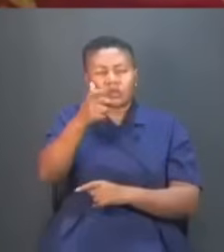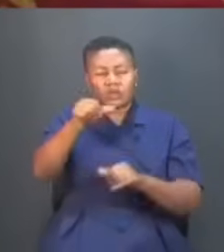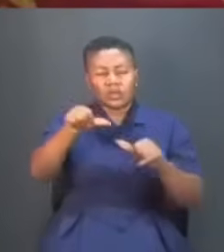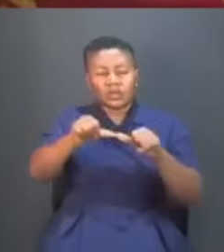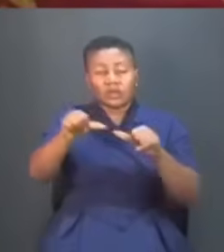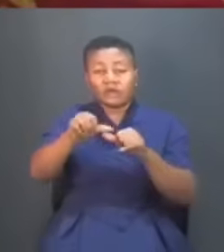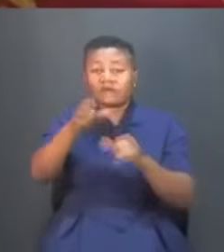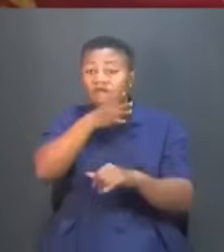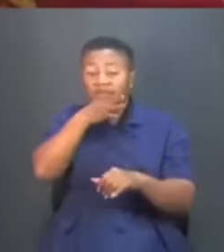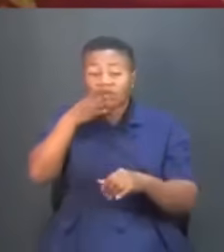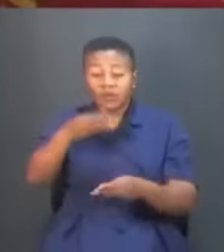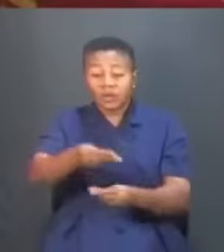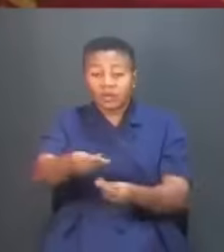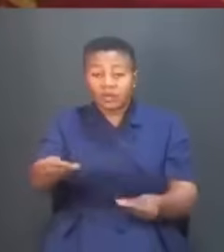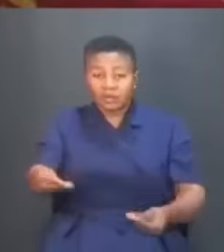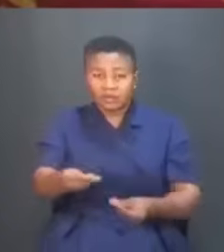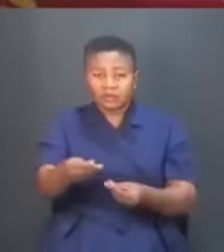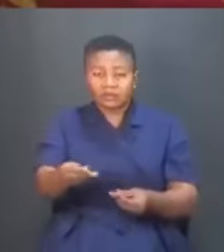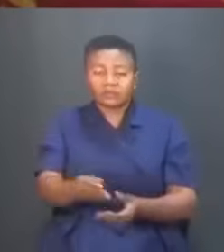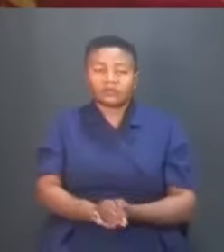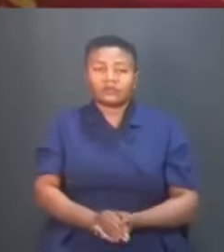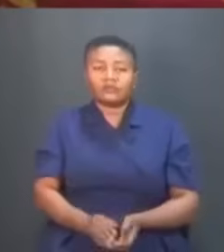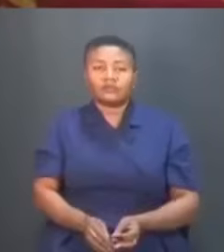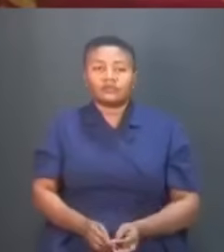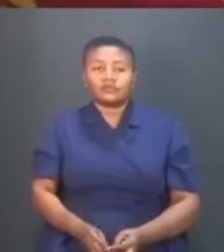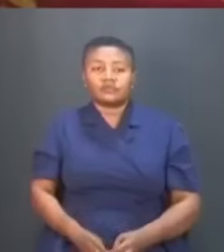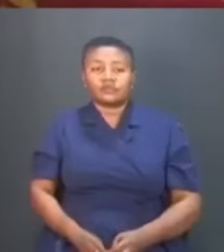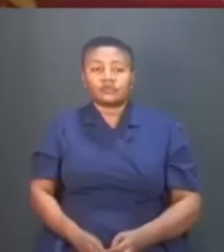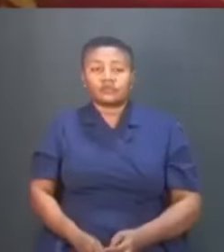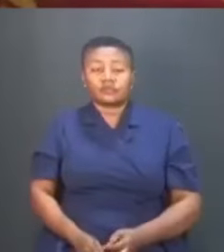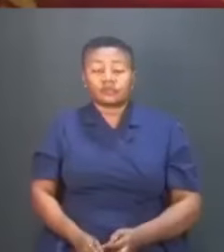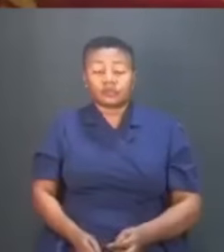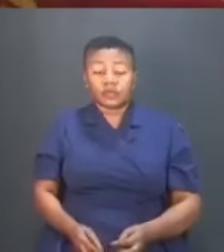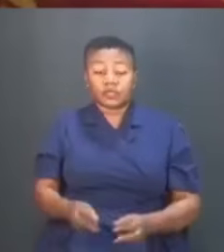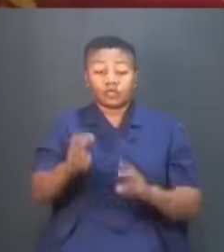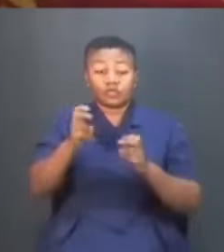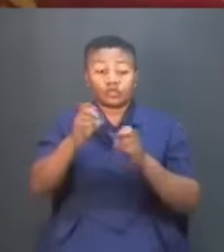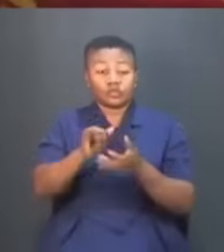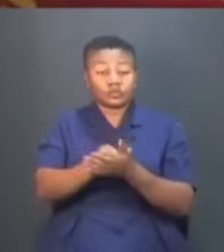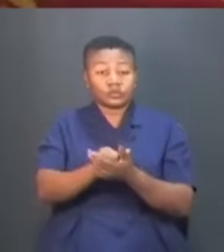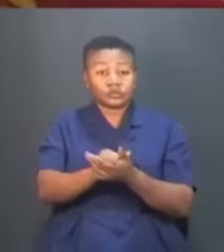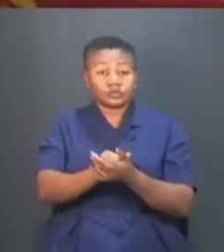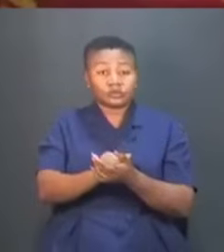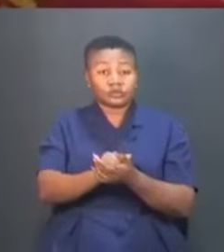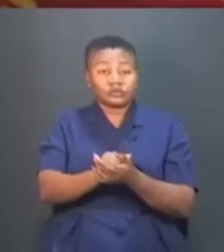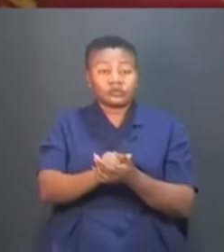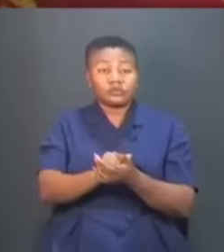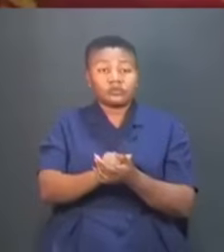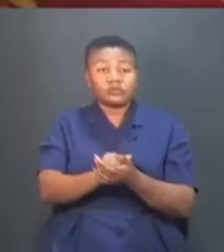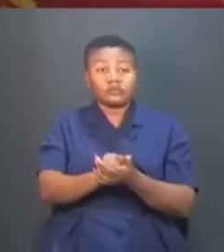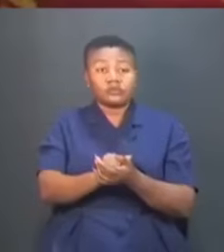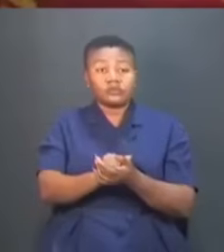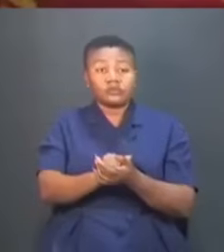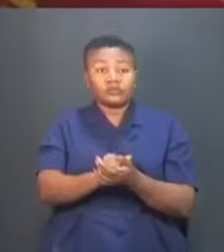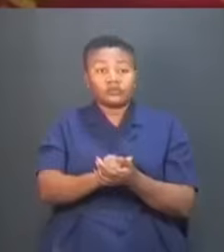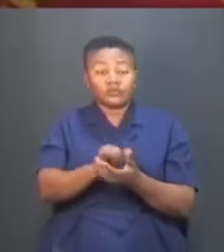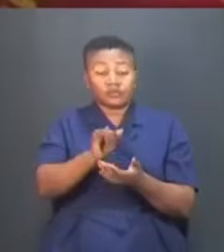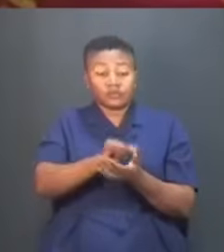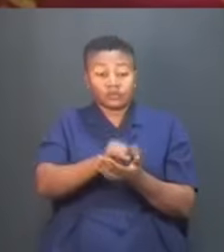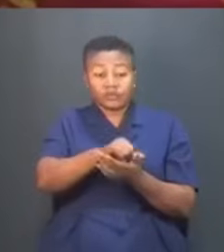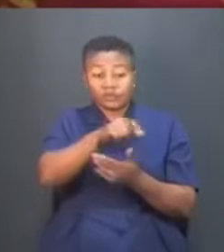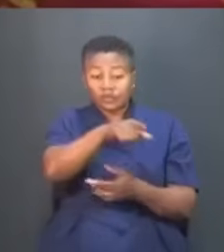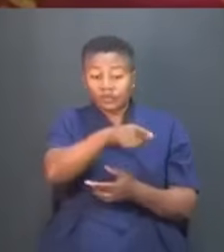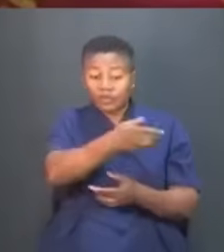farmland. Mr. Speaker, the challenge is that the resurgence of the age-old